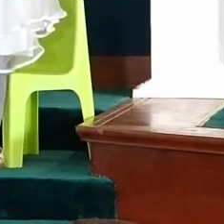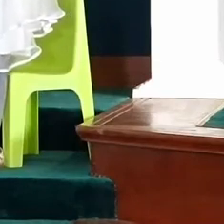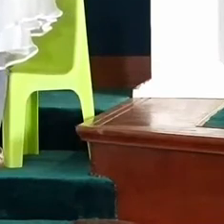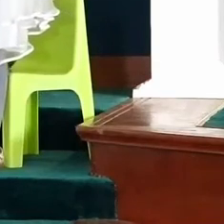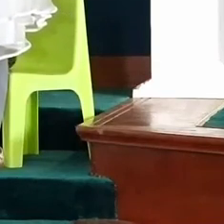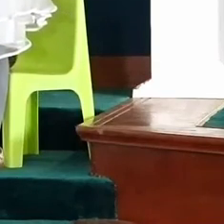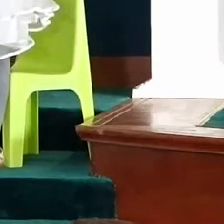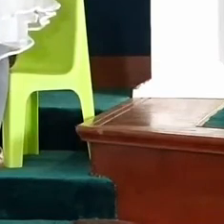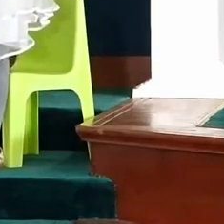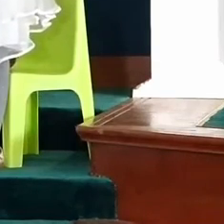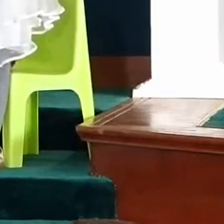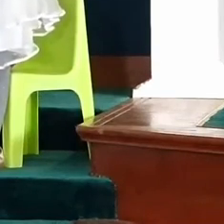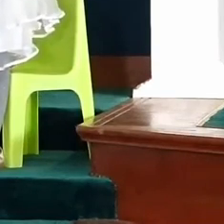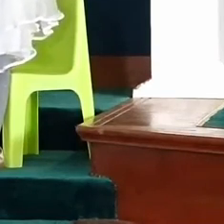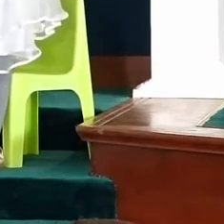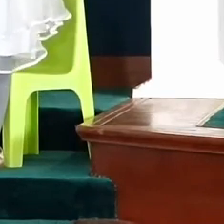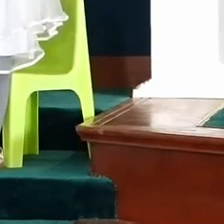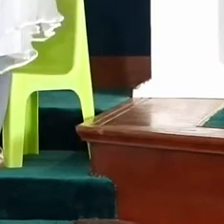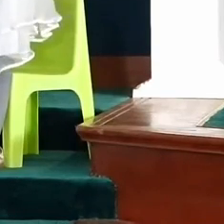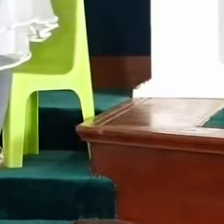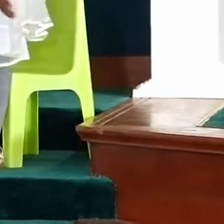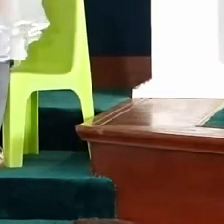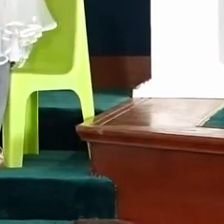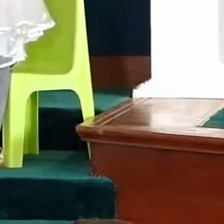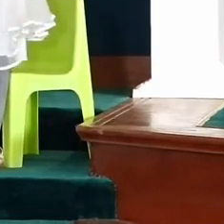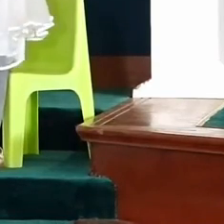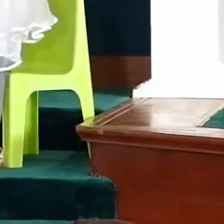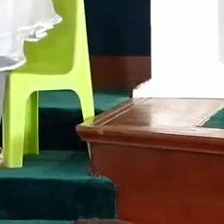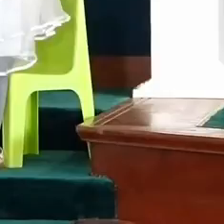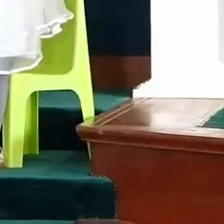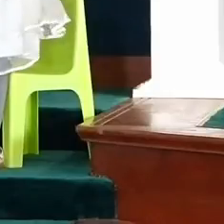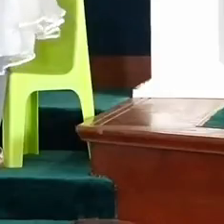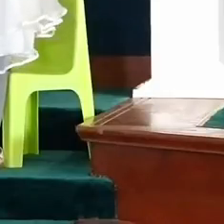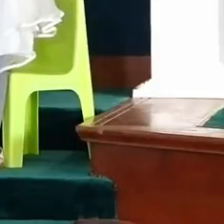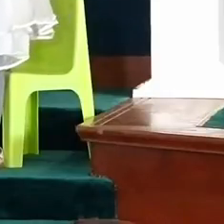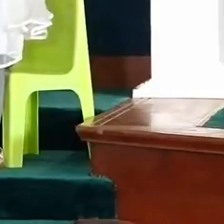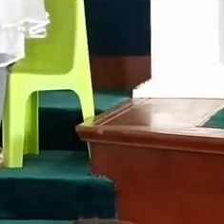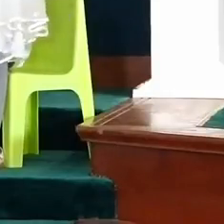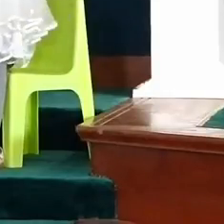I took off the old robe and put on a new.